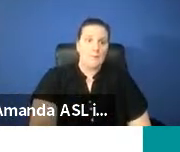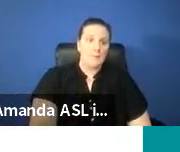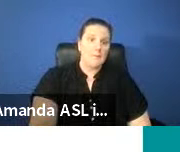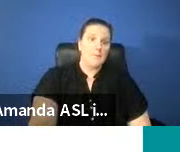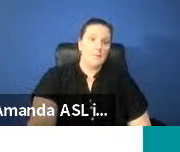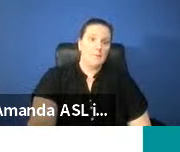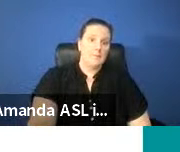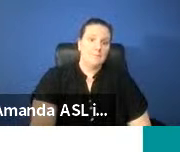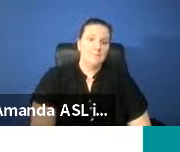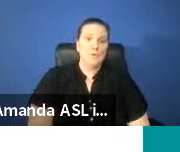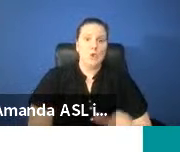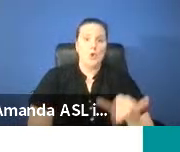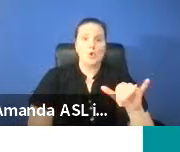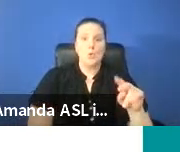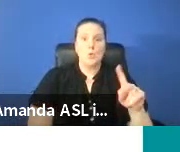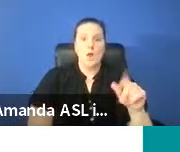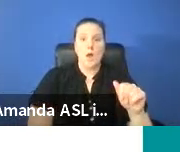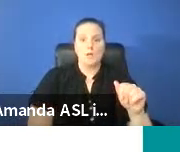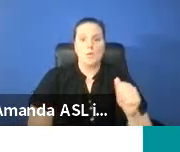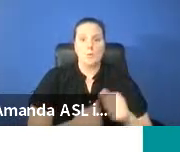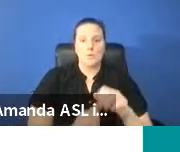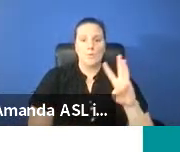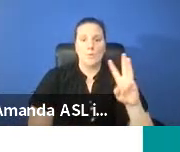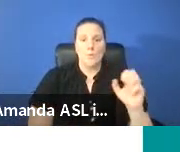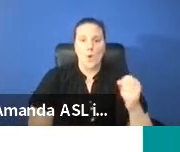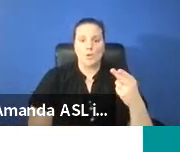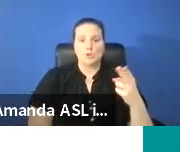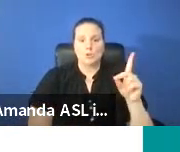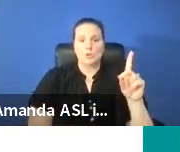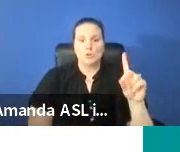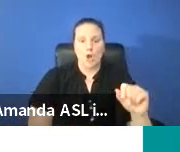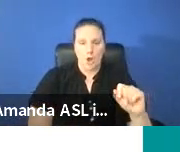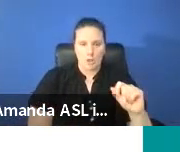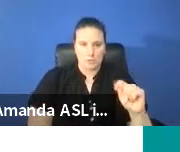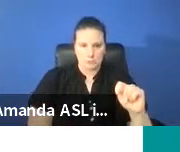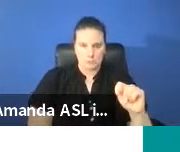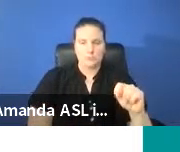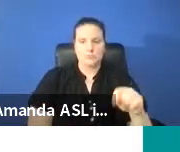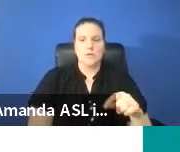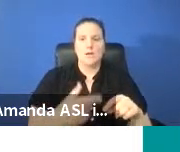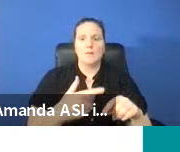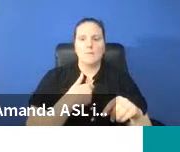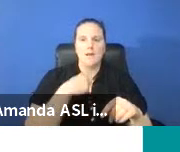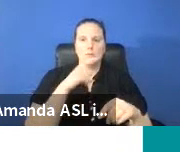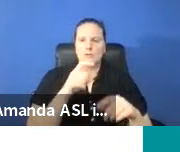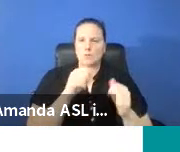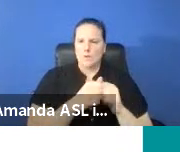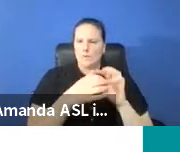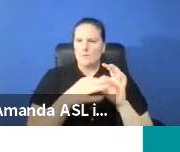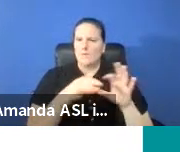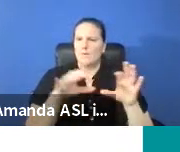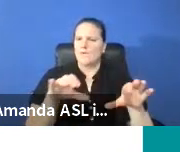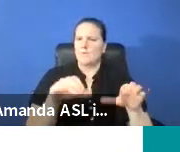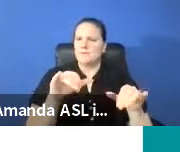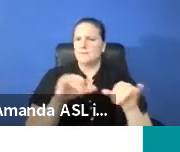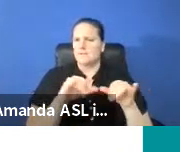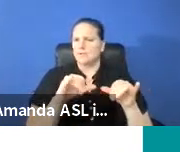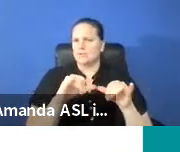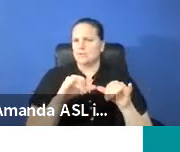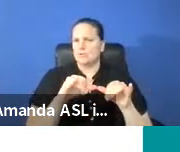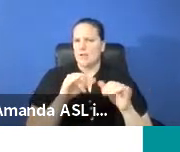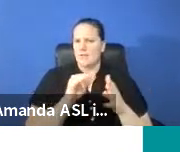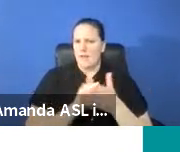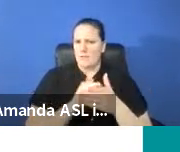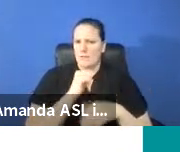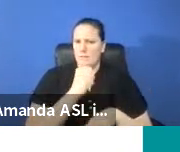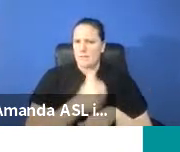Yes, this is Yolanda Birch with WashDOT. My question is, in regards to the performance measures, are the performance measures going to be